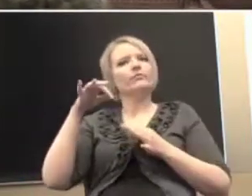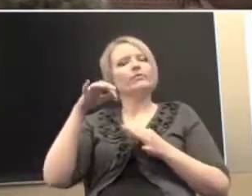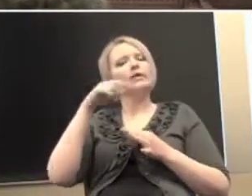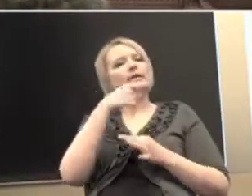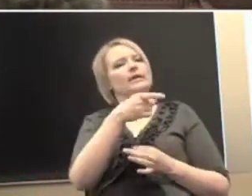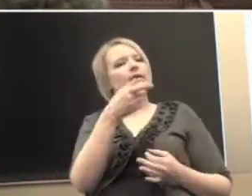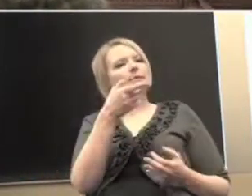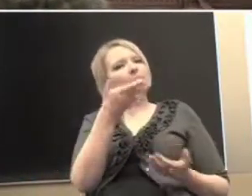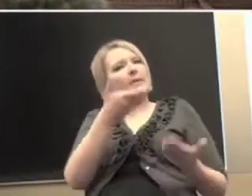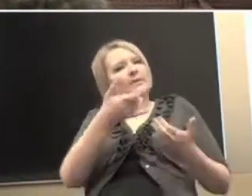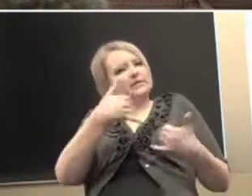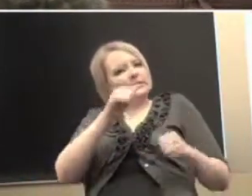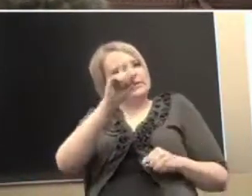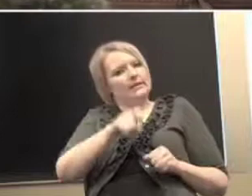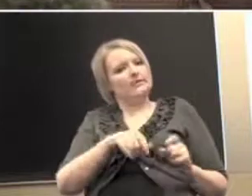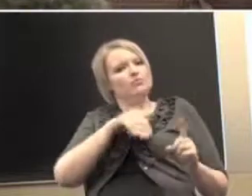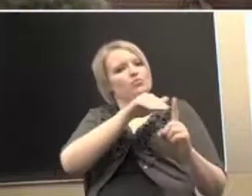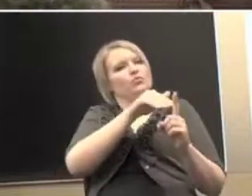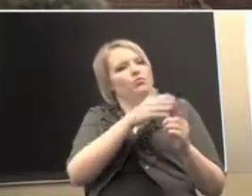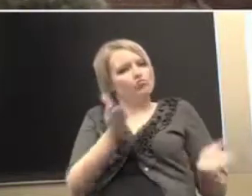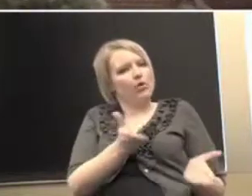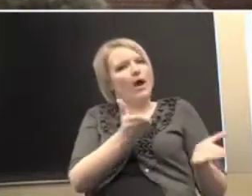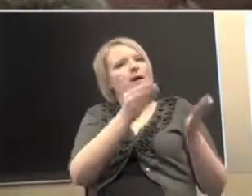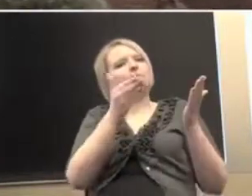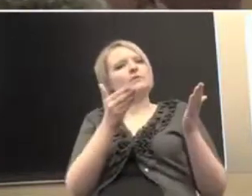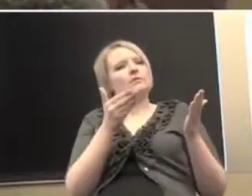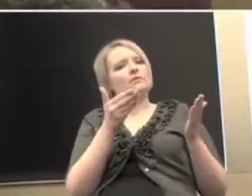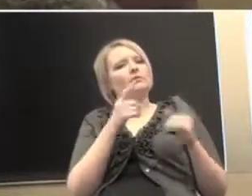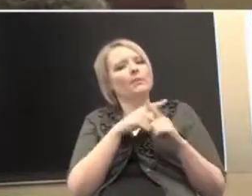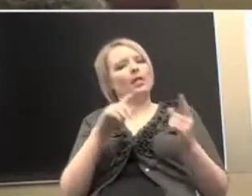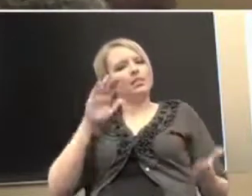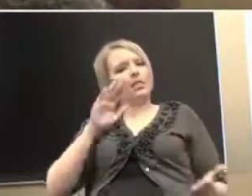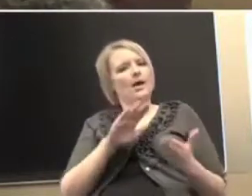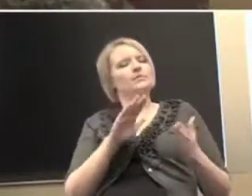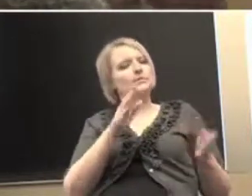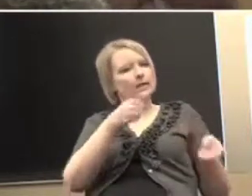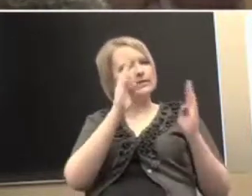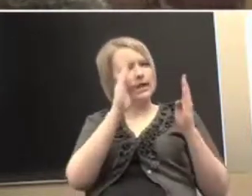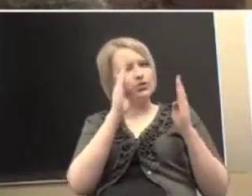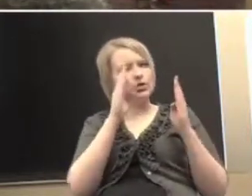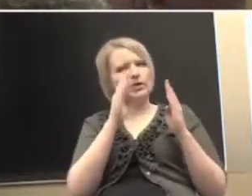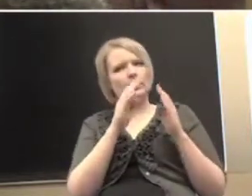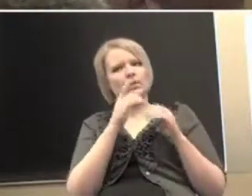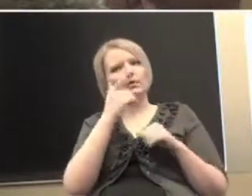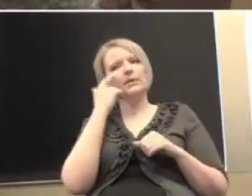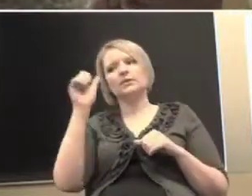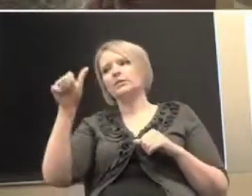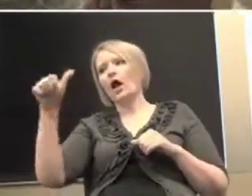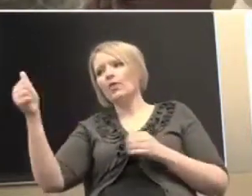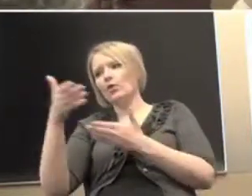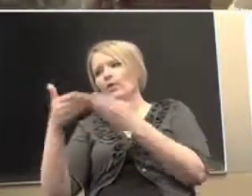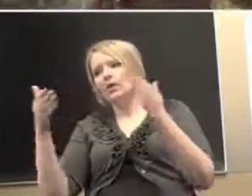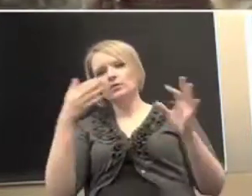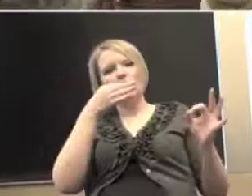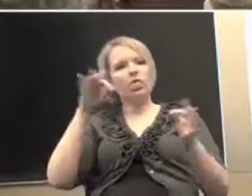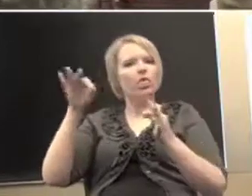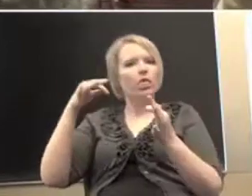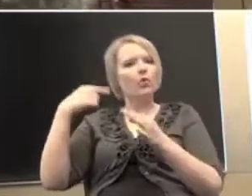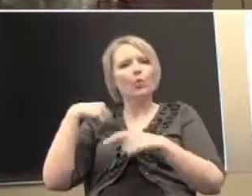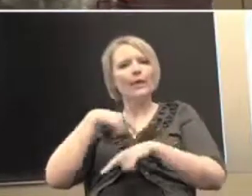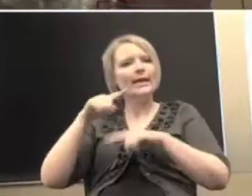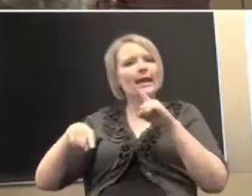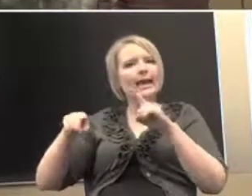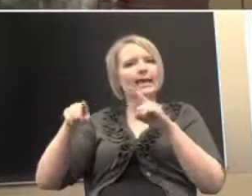need those prompts and still have less attention, not because of the learn, but because of these other outside factors that we know that we can't